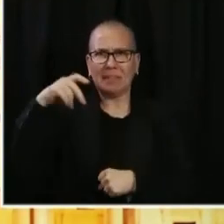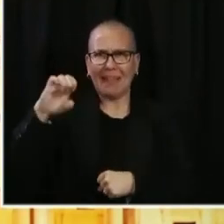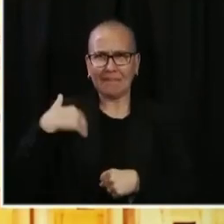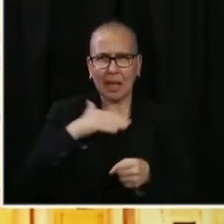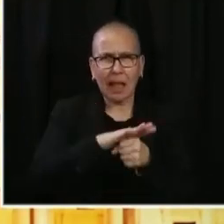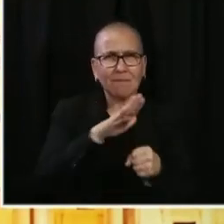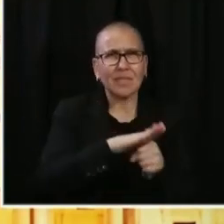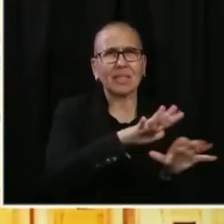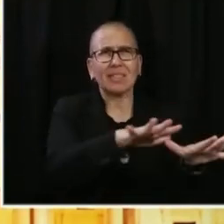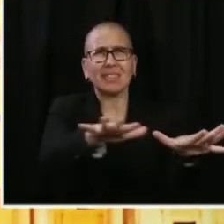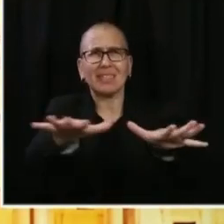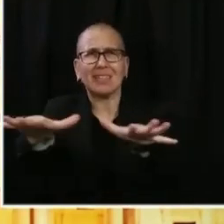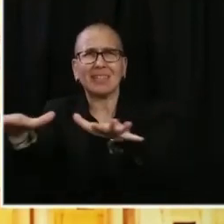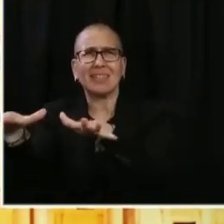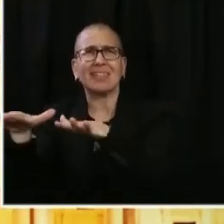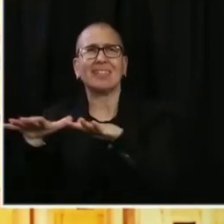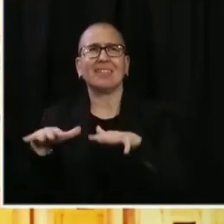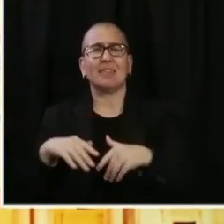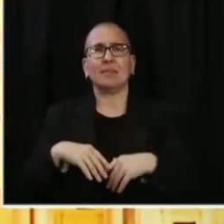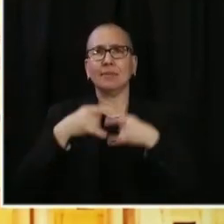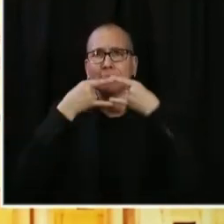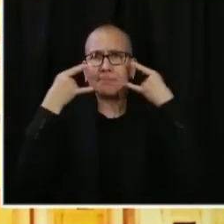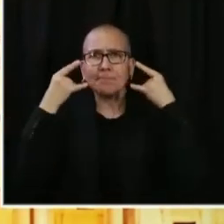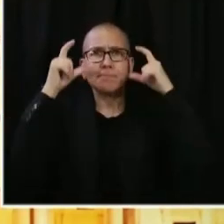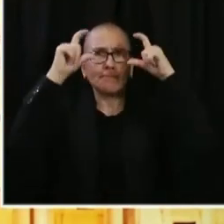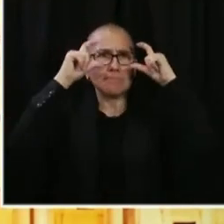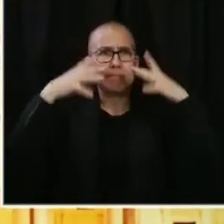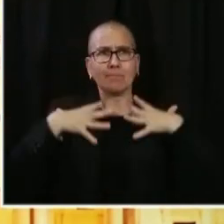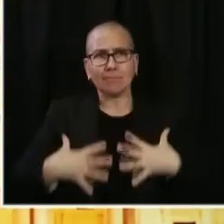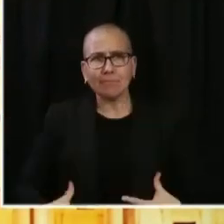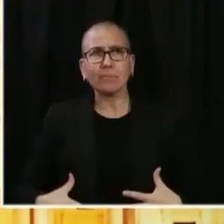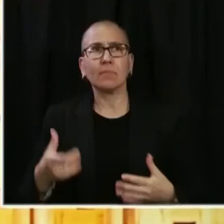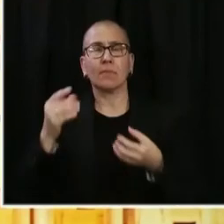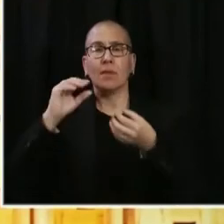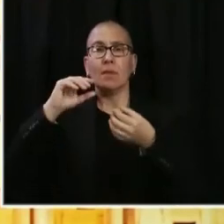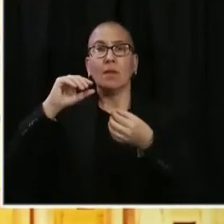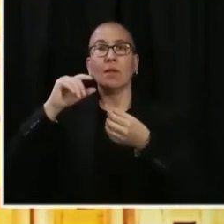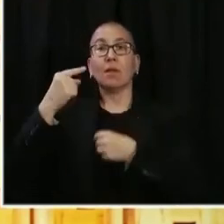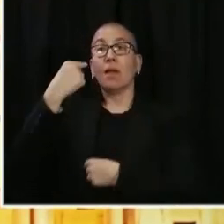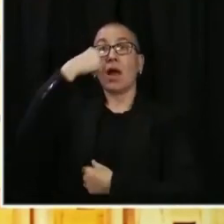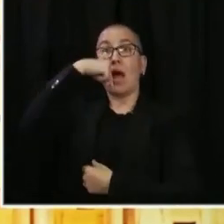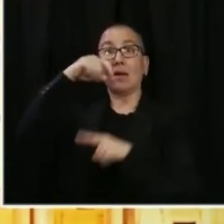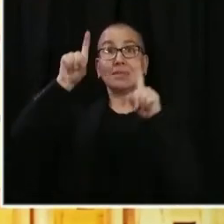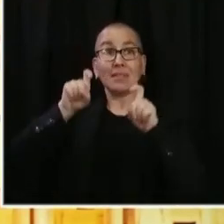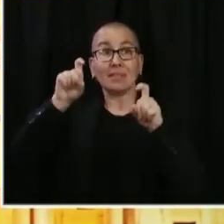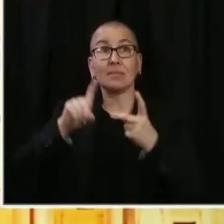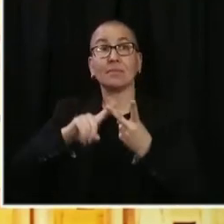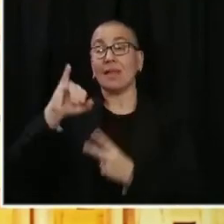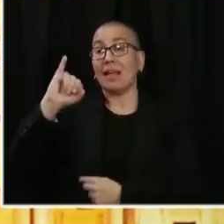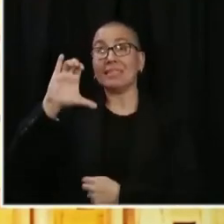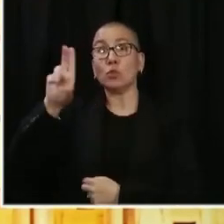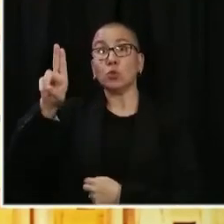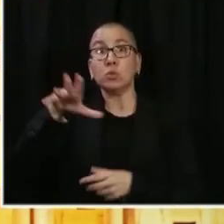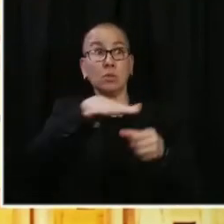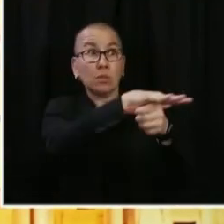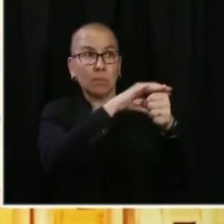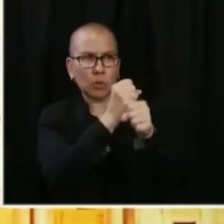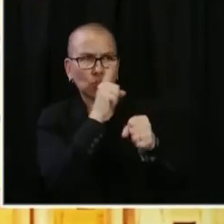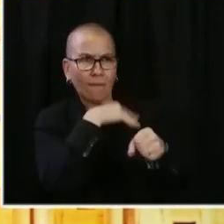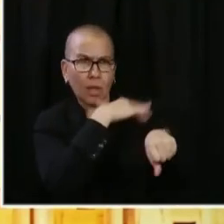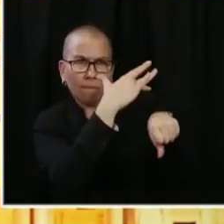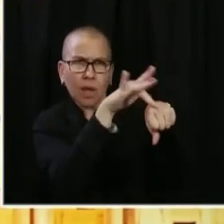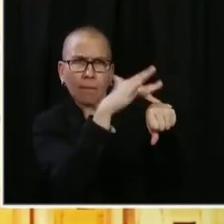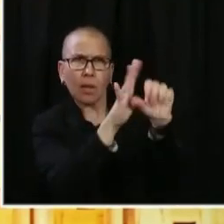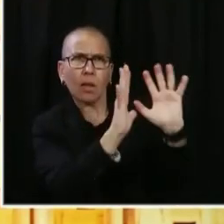need when they need it. We have increased the number of ventilators and ICU beds for when people fall really ill. We've sourced critical care and